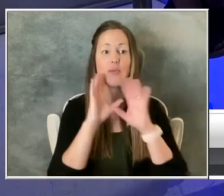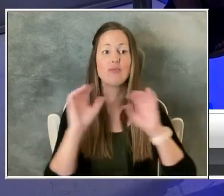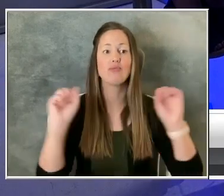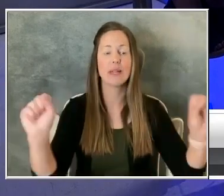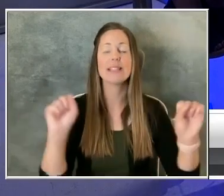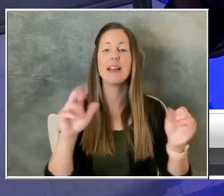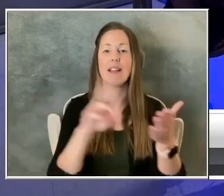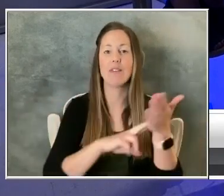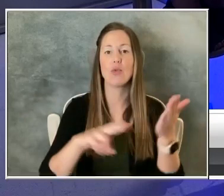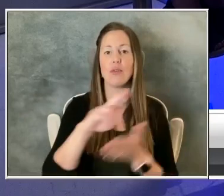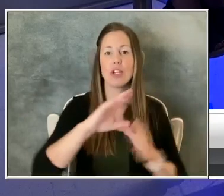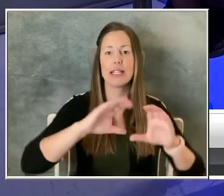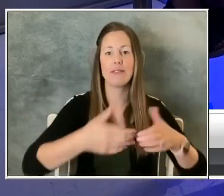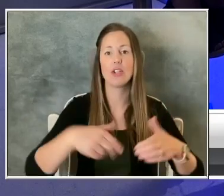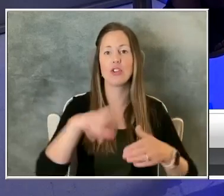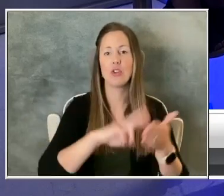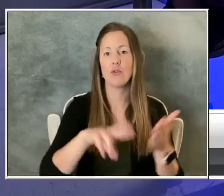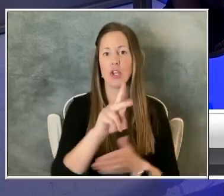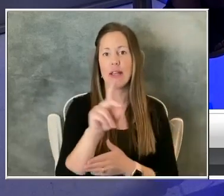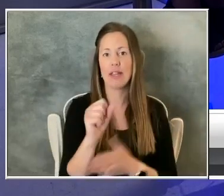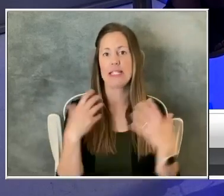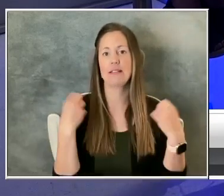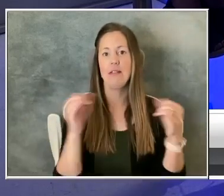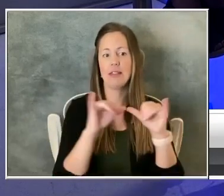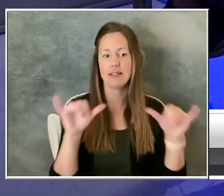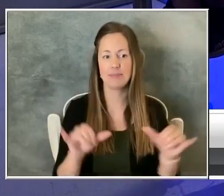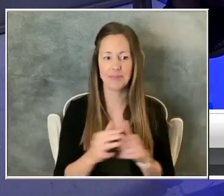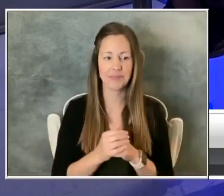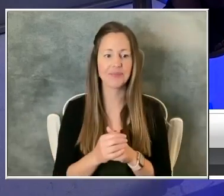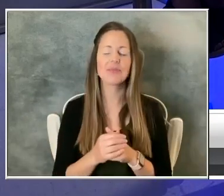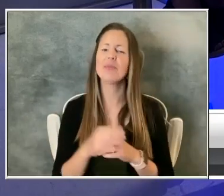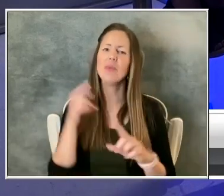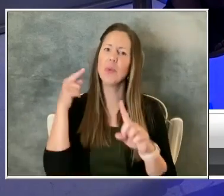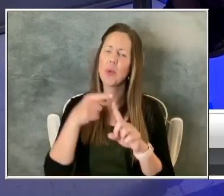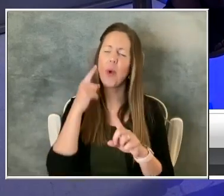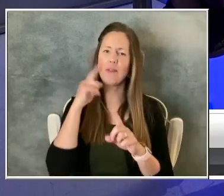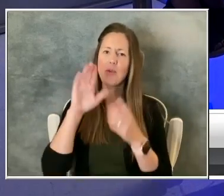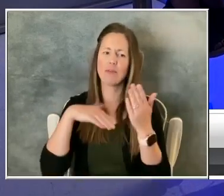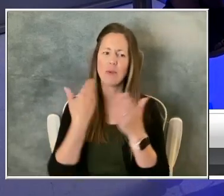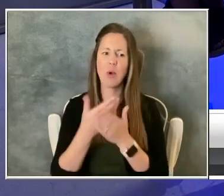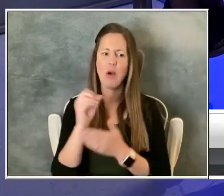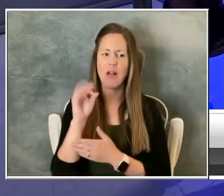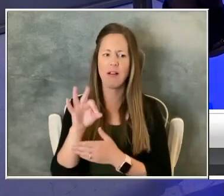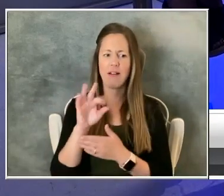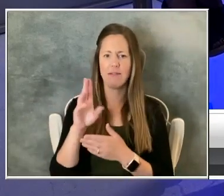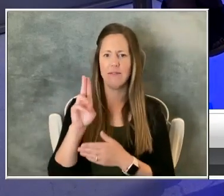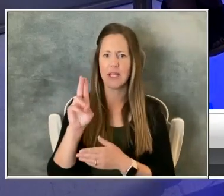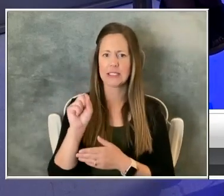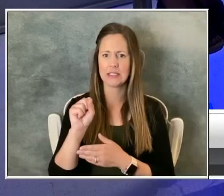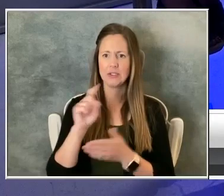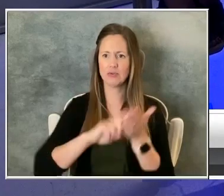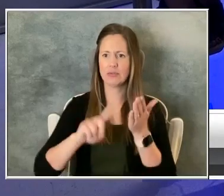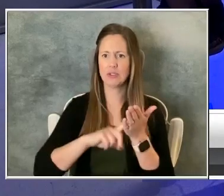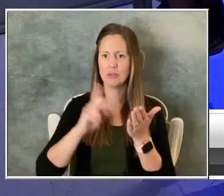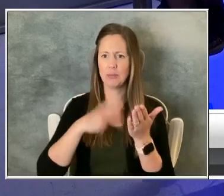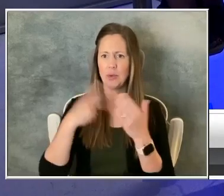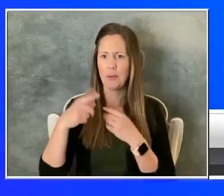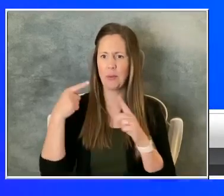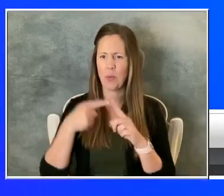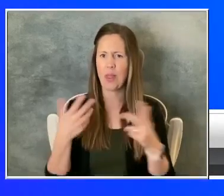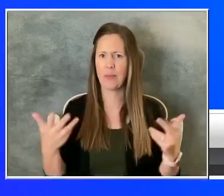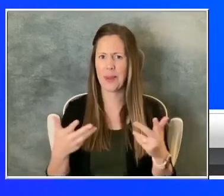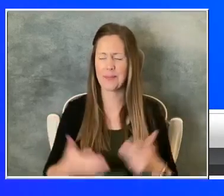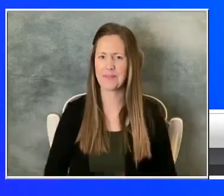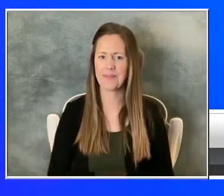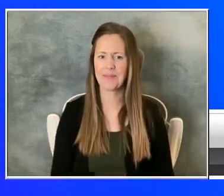So what is the goal of the All of Us research program? The goal of the All of Us research program